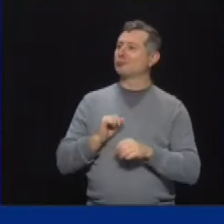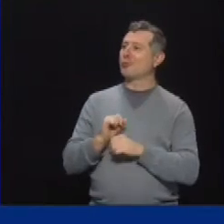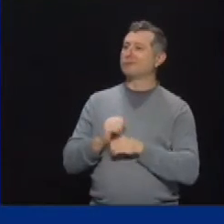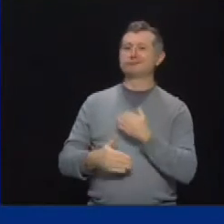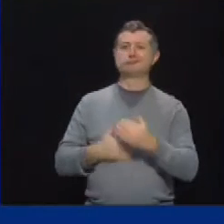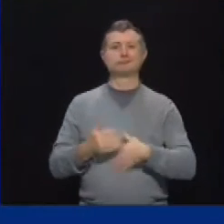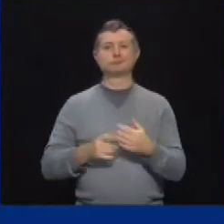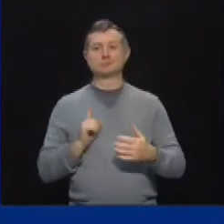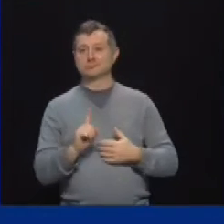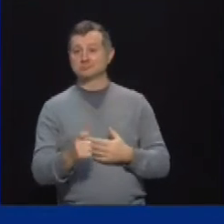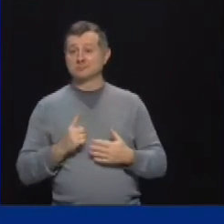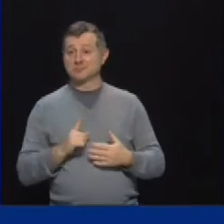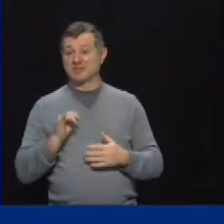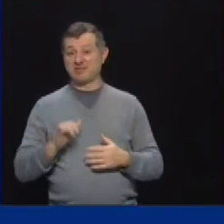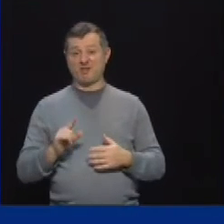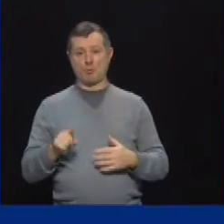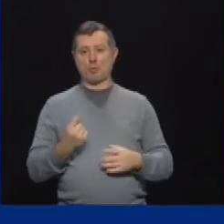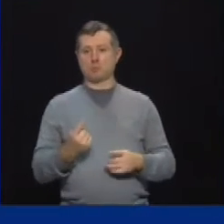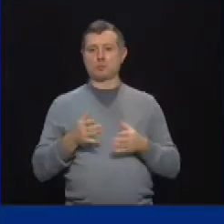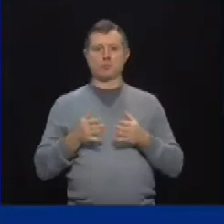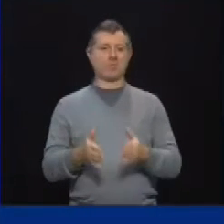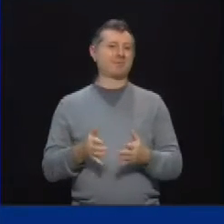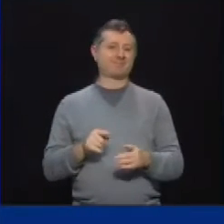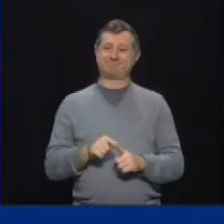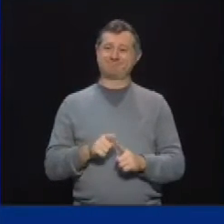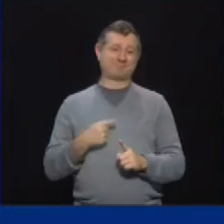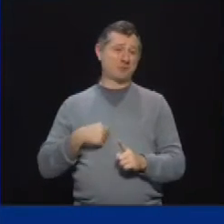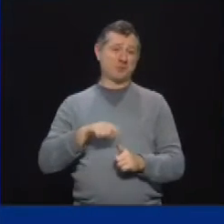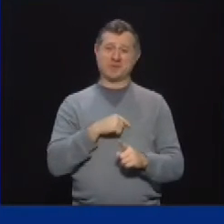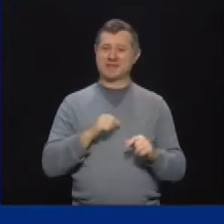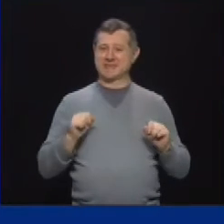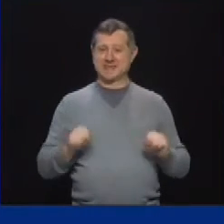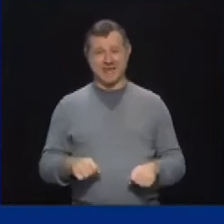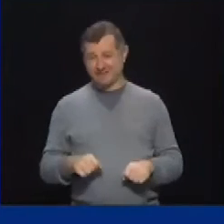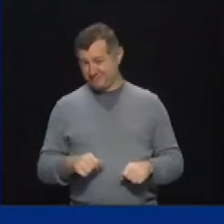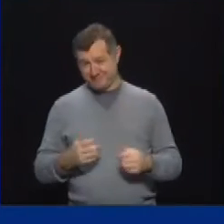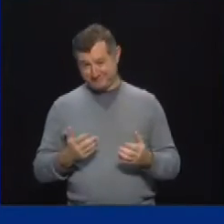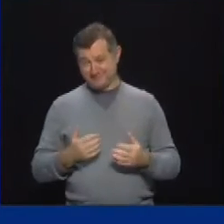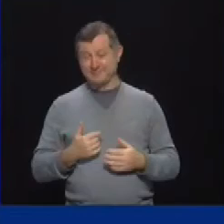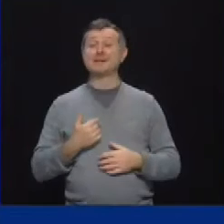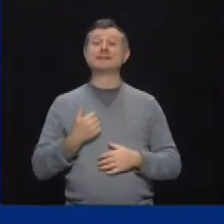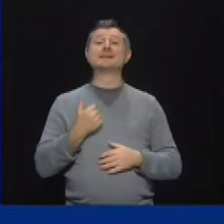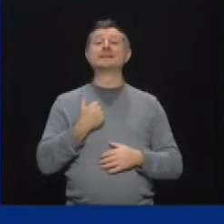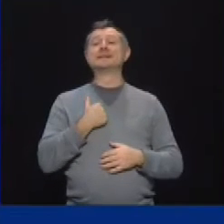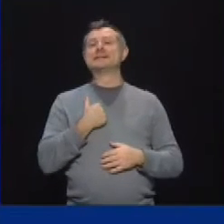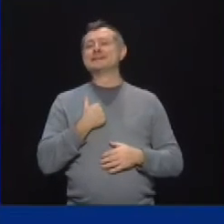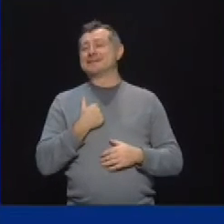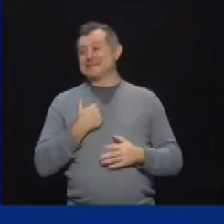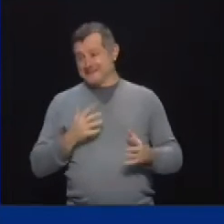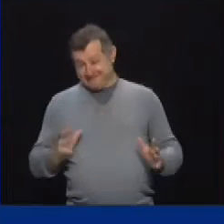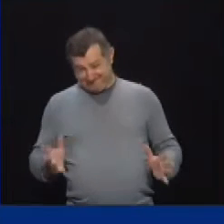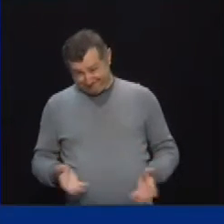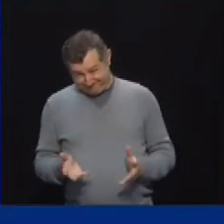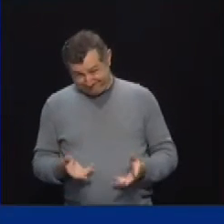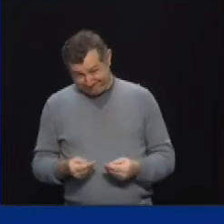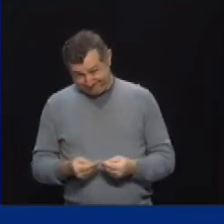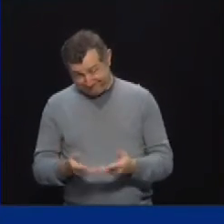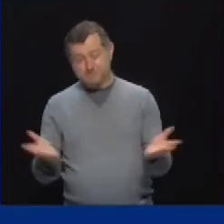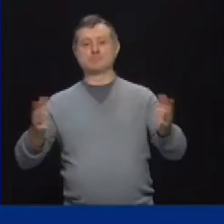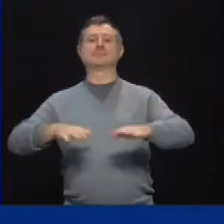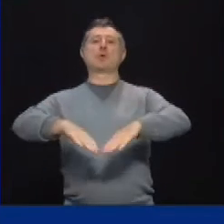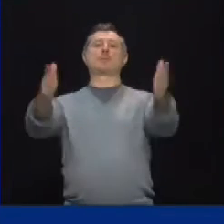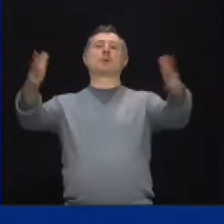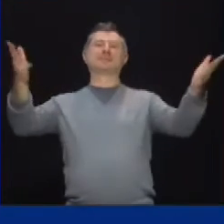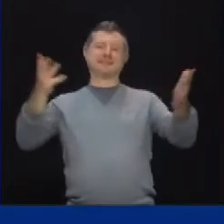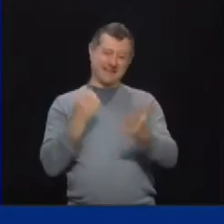we're going to be able to pull back this city and the state and to let us unleash the whole economic power that, as I mentioned, has been